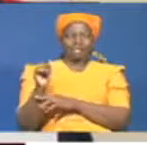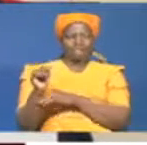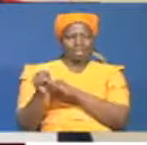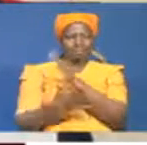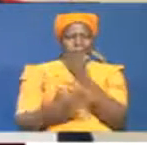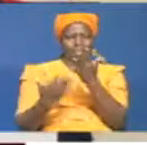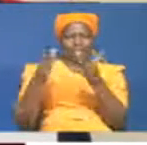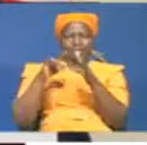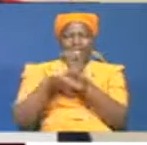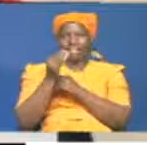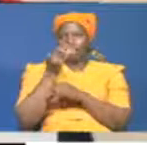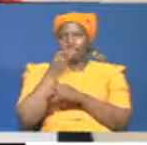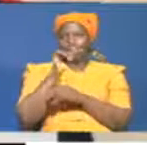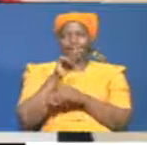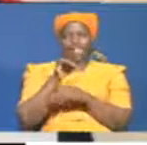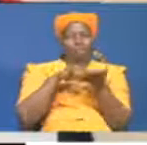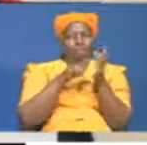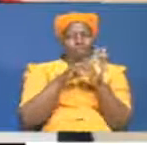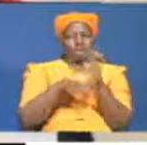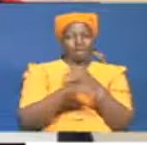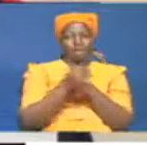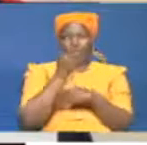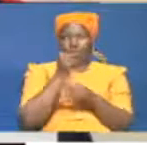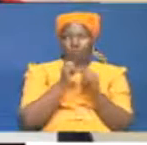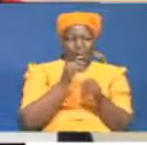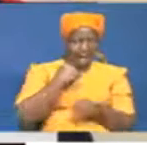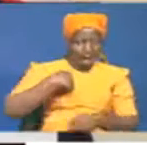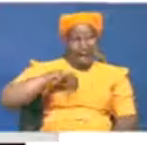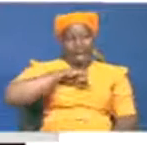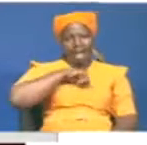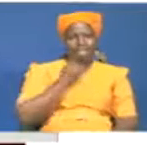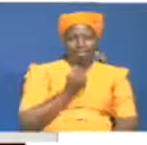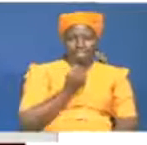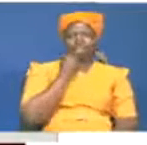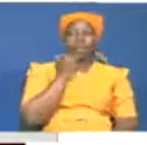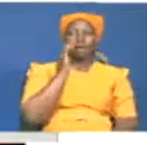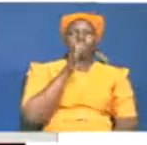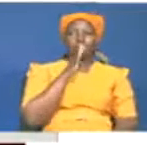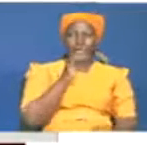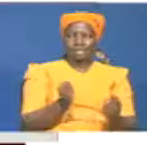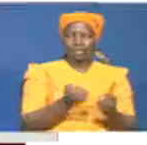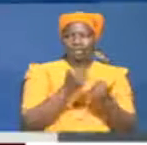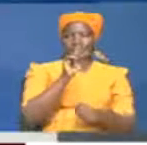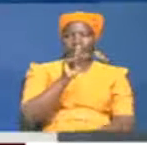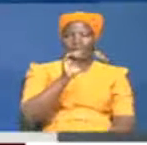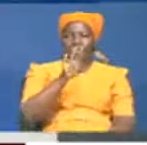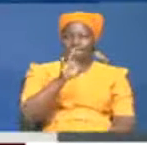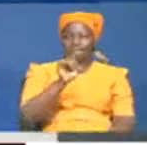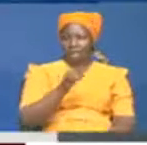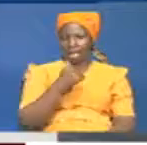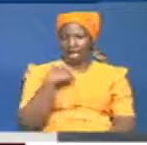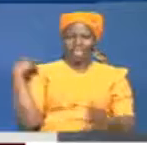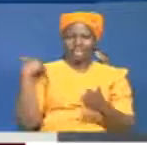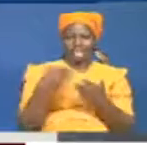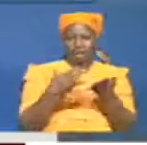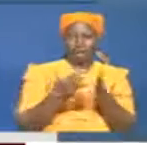that is by and large to say the food that we consume will be safe. Kenya Bureau of Standards has so far